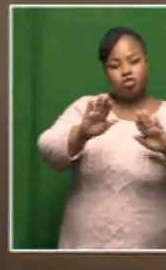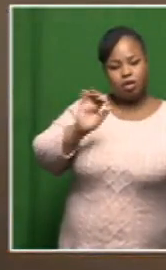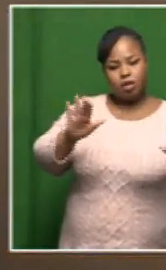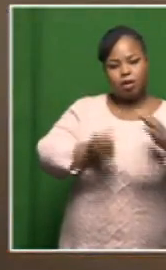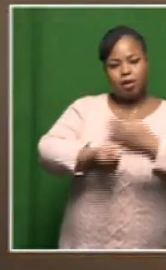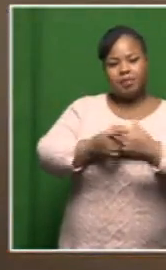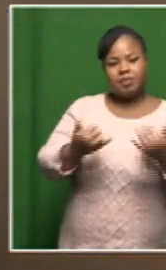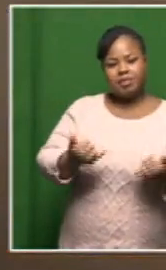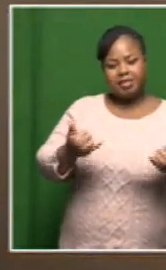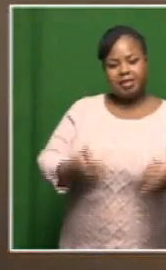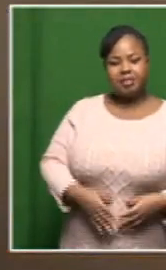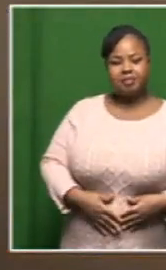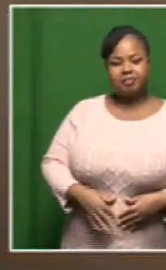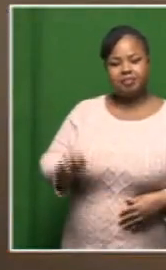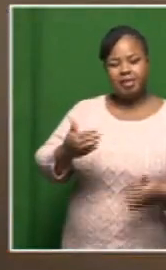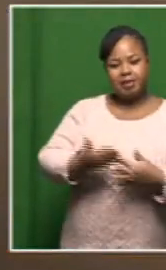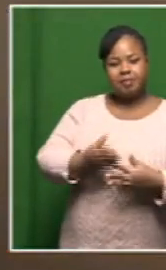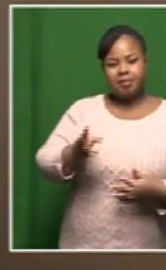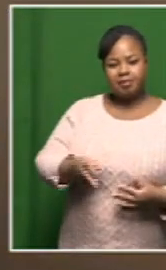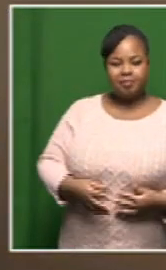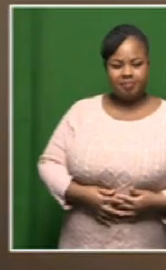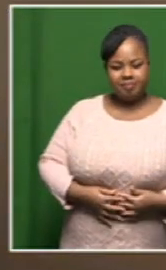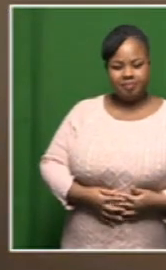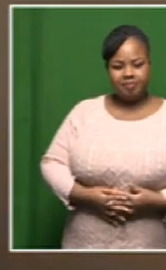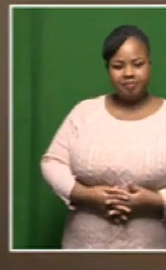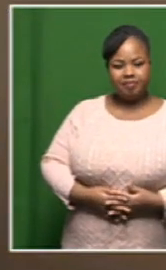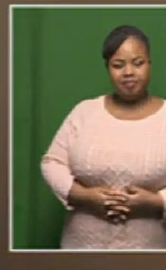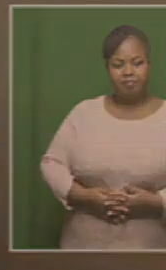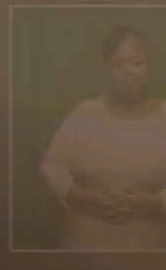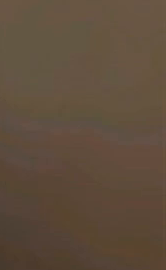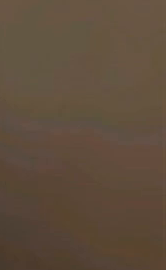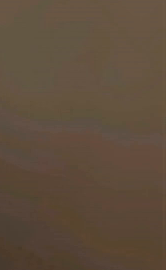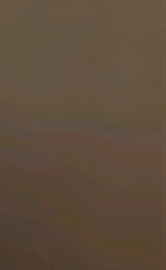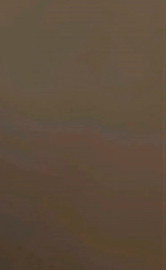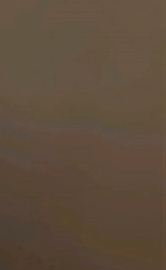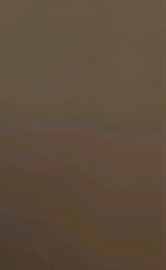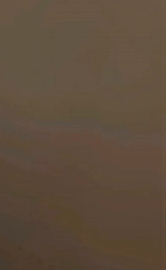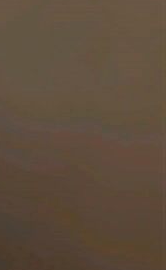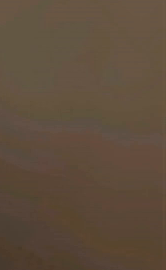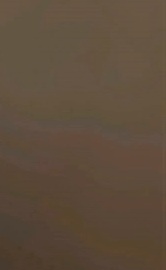Art Gallery today. Quick ad break, or back after this. Stay with us.